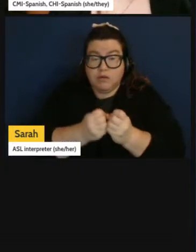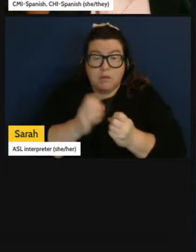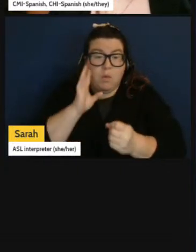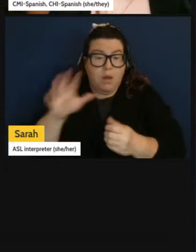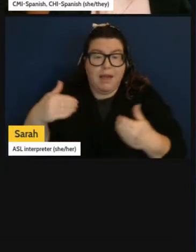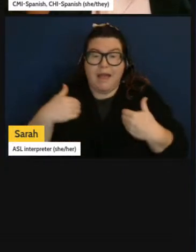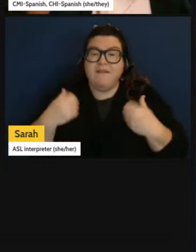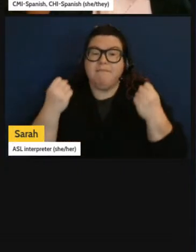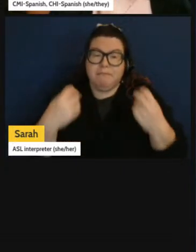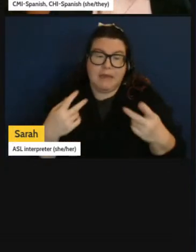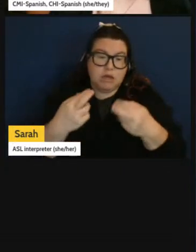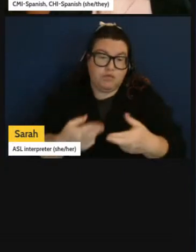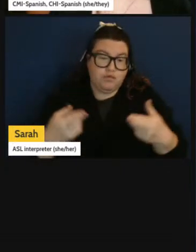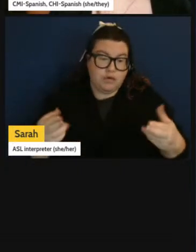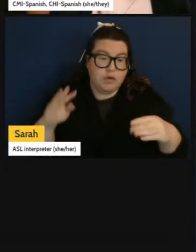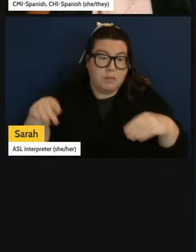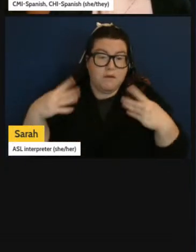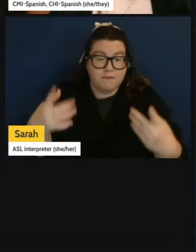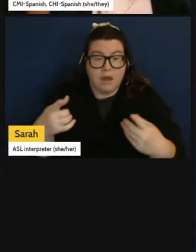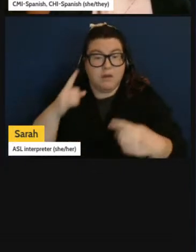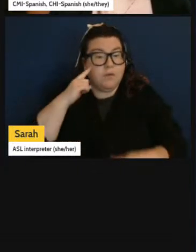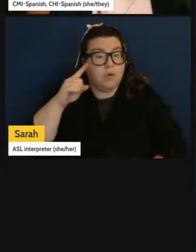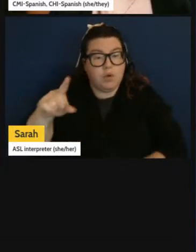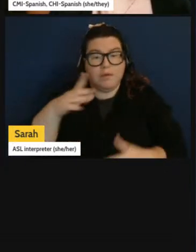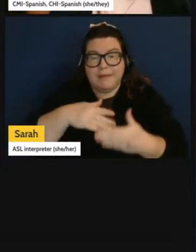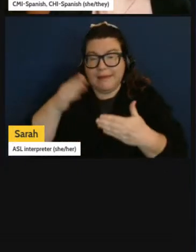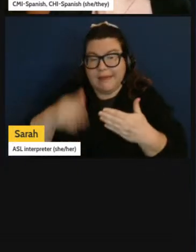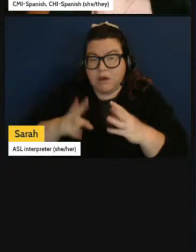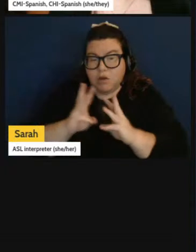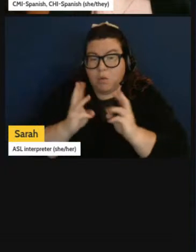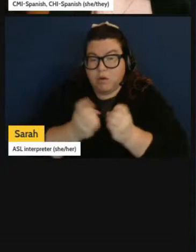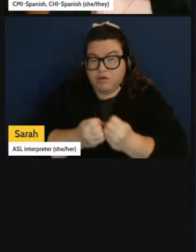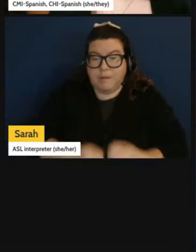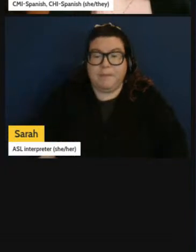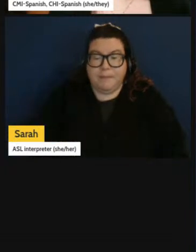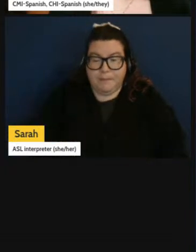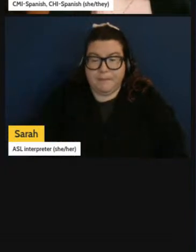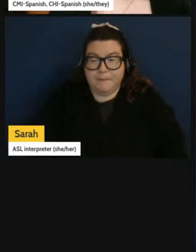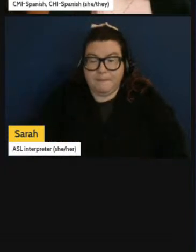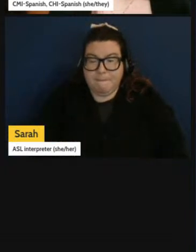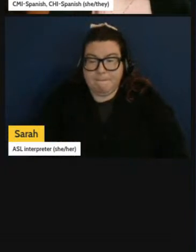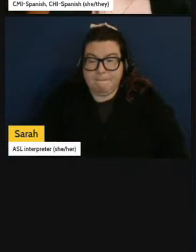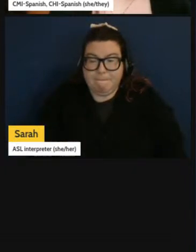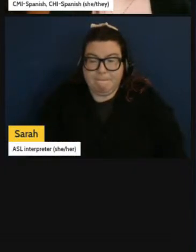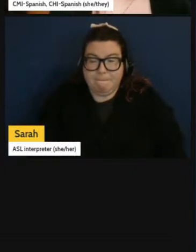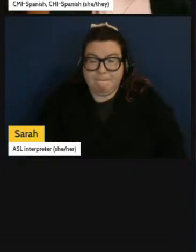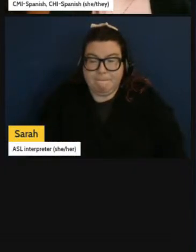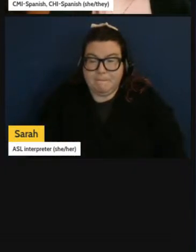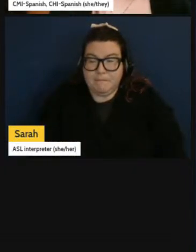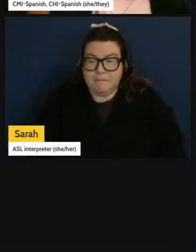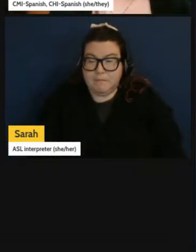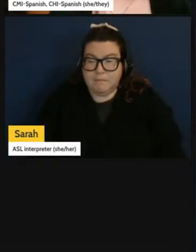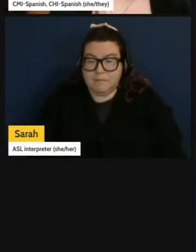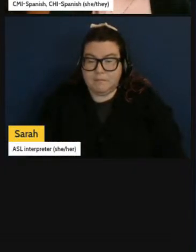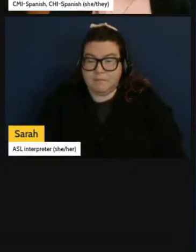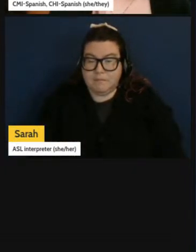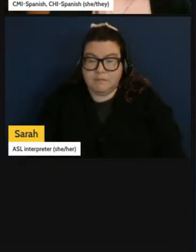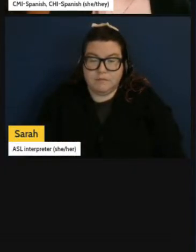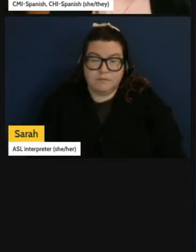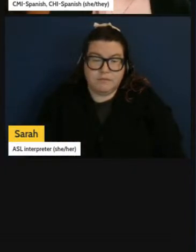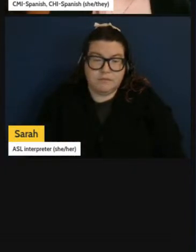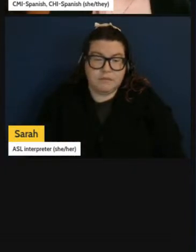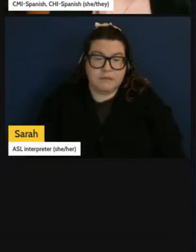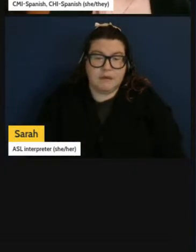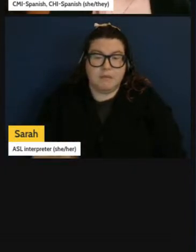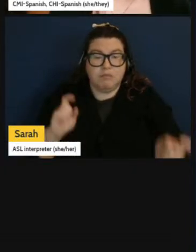of resources provided to you at the end of the workshop. Give me just 1 second. I'm actually going to readjust my screen to